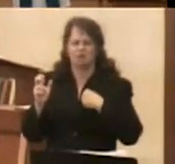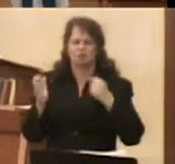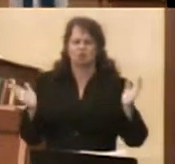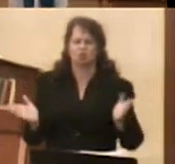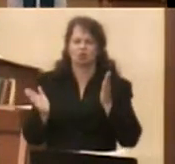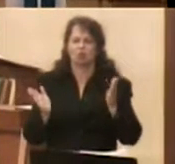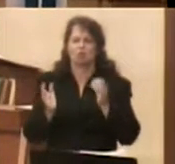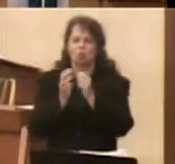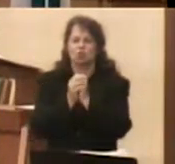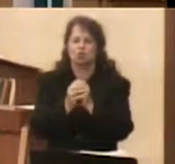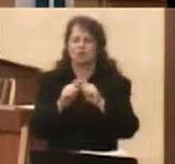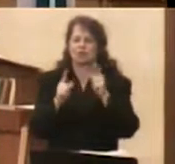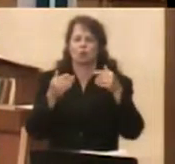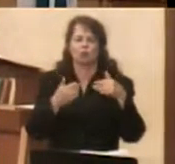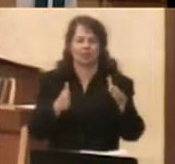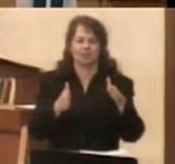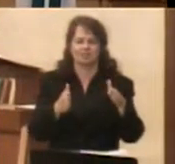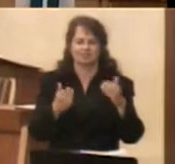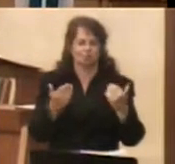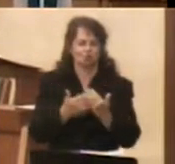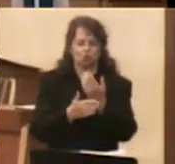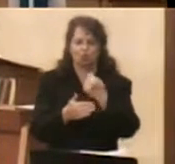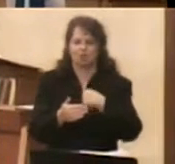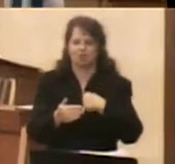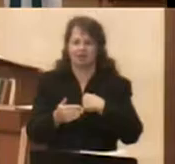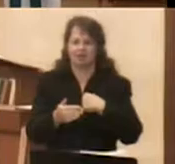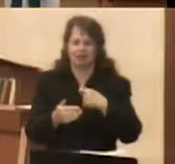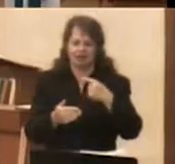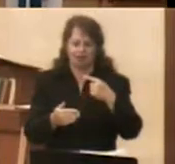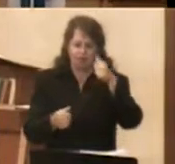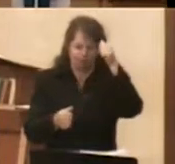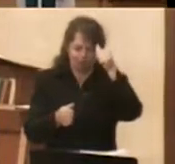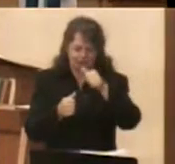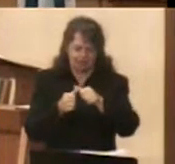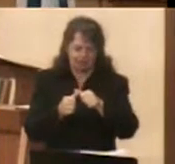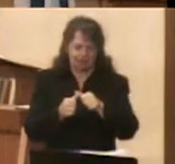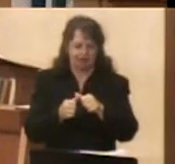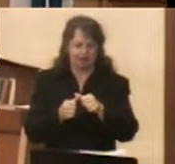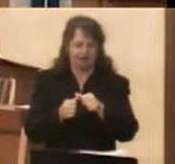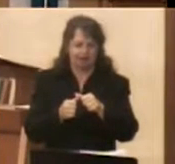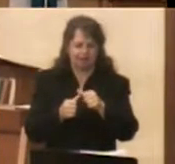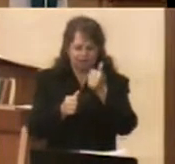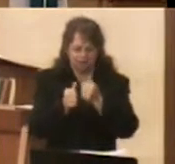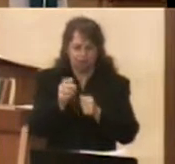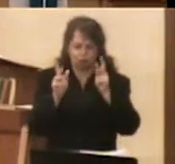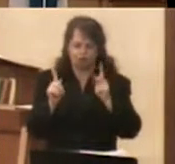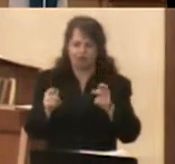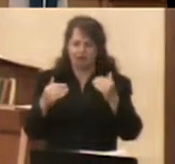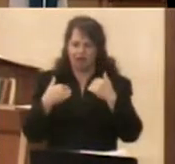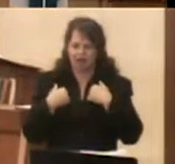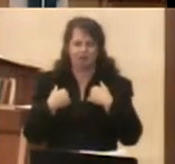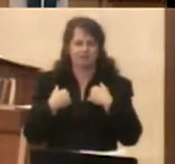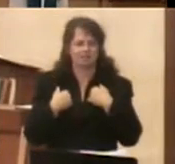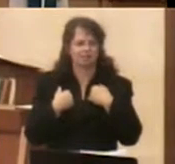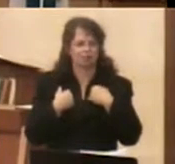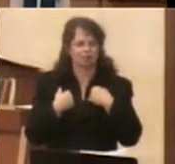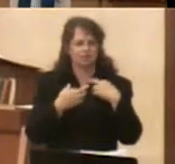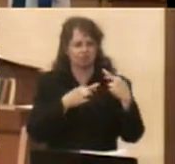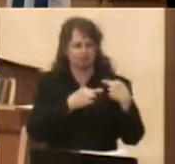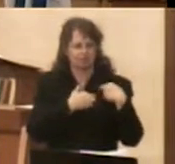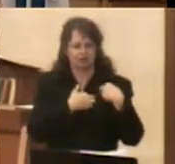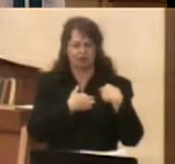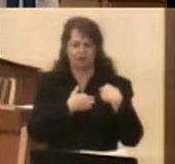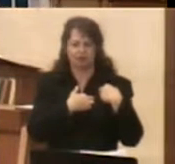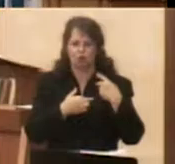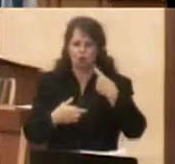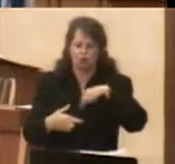new to me, and I was reminded how we each have an important function right here in this community. We are a greater body of